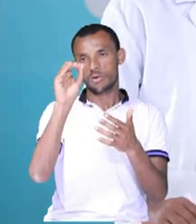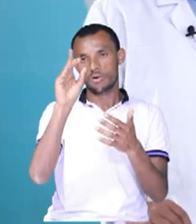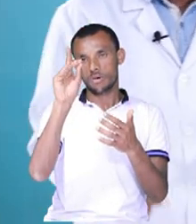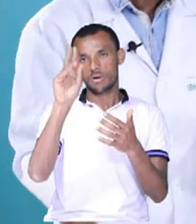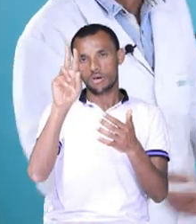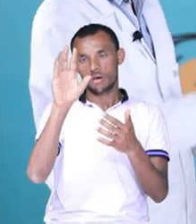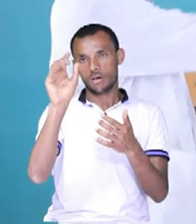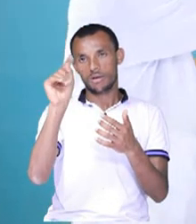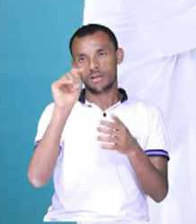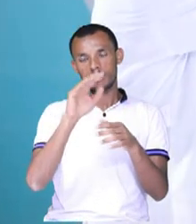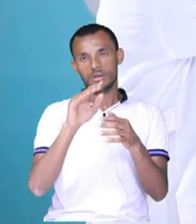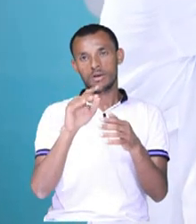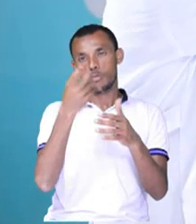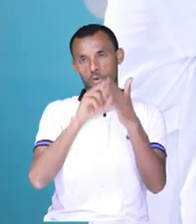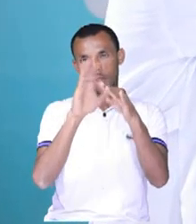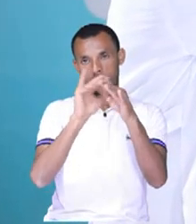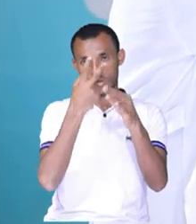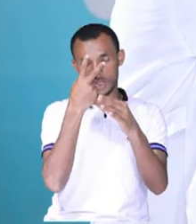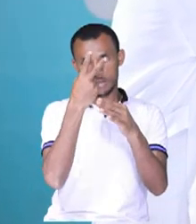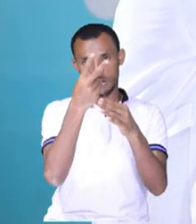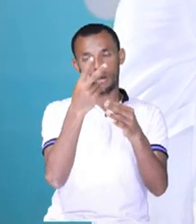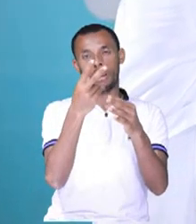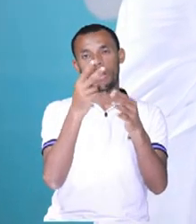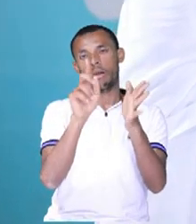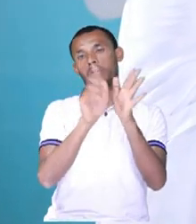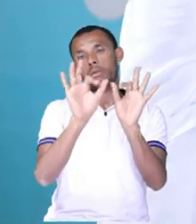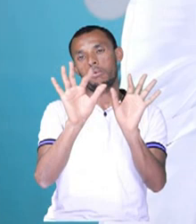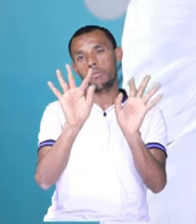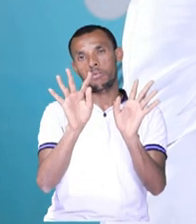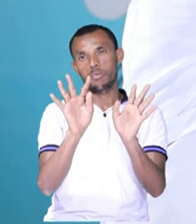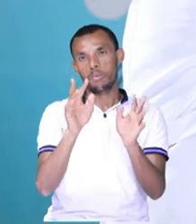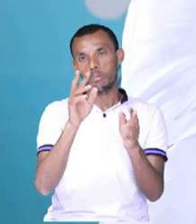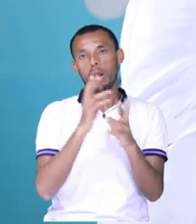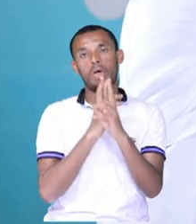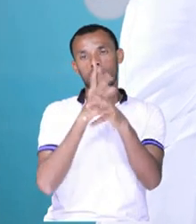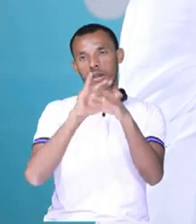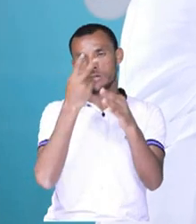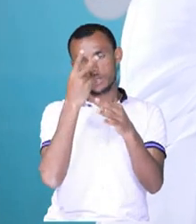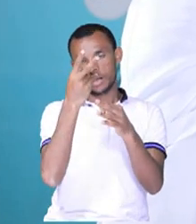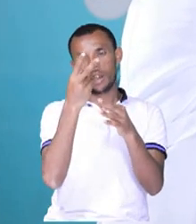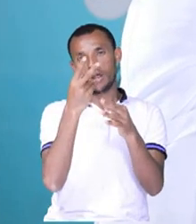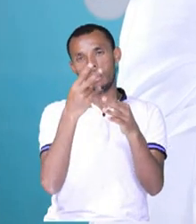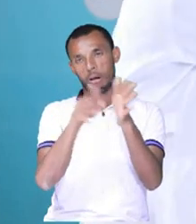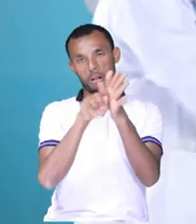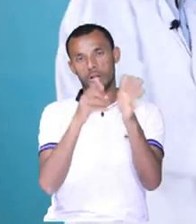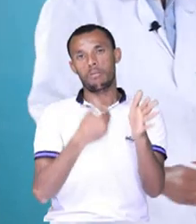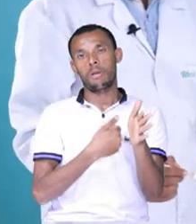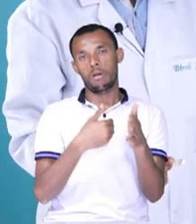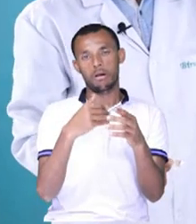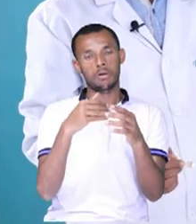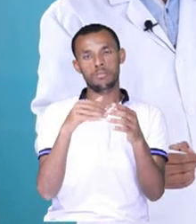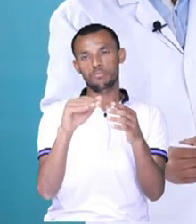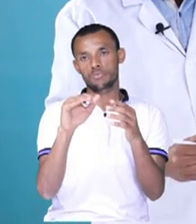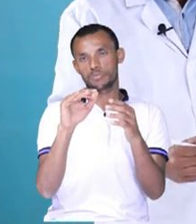is negative in sign. For reactant, rate is equals to minus change in concentration over change in T.